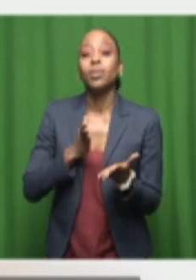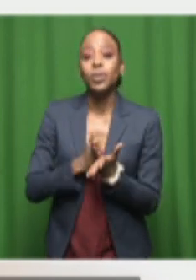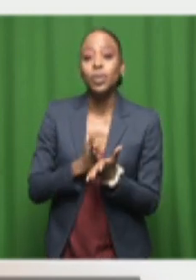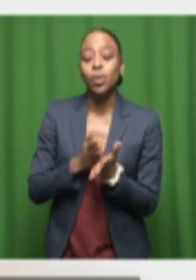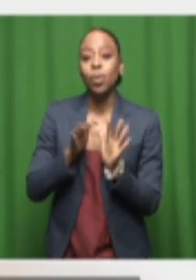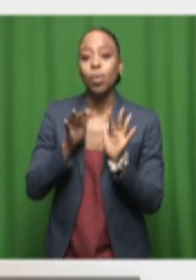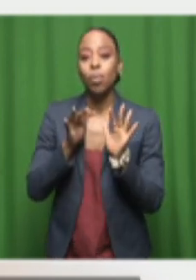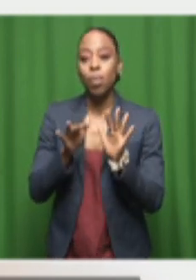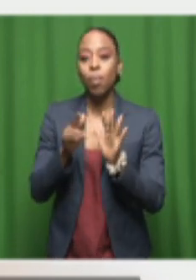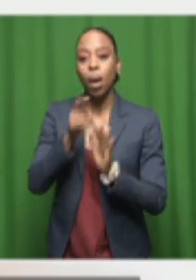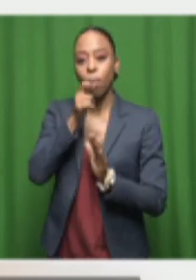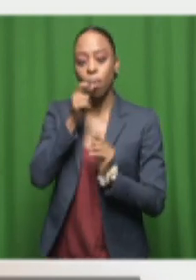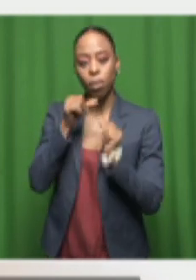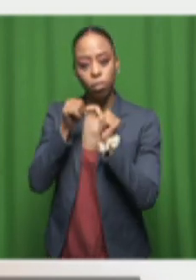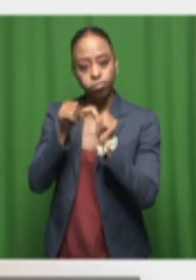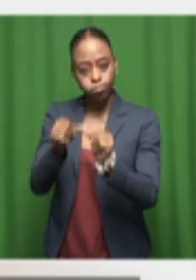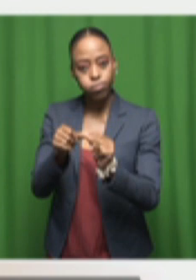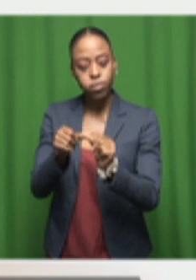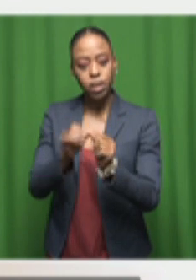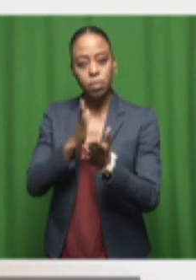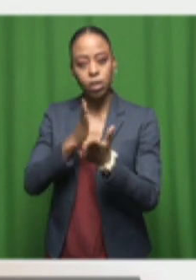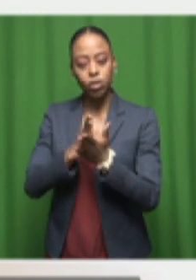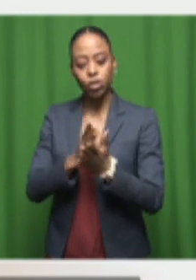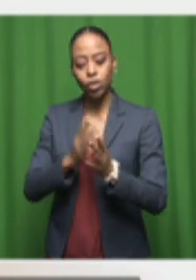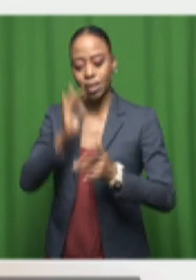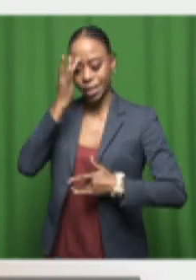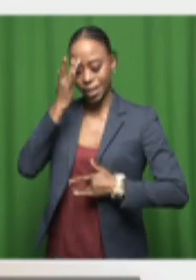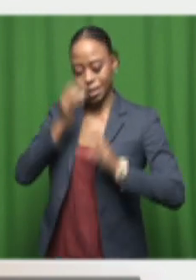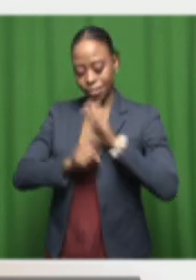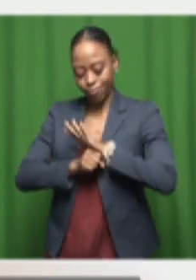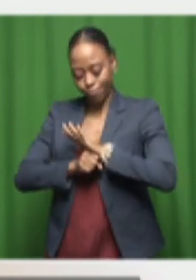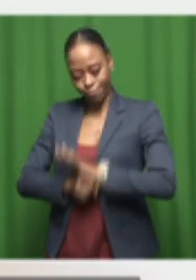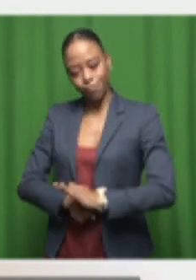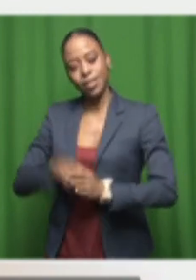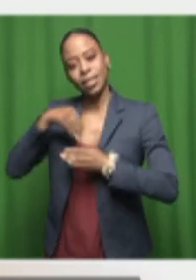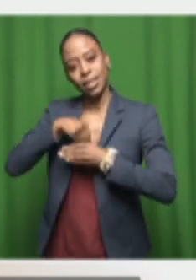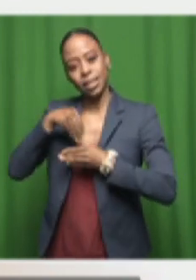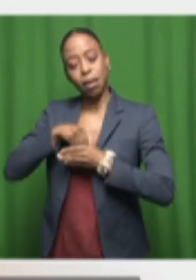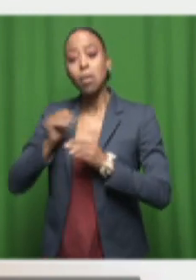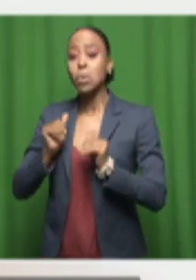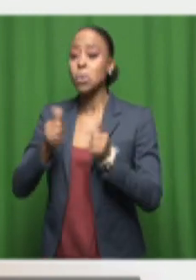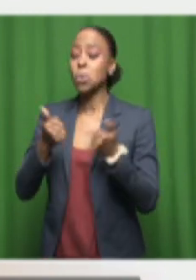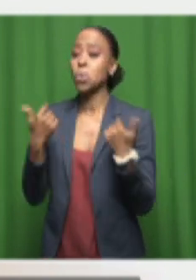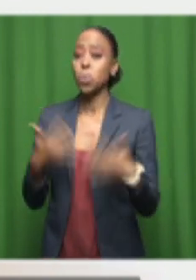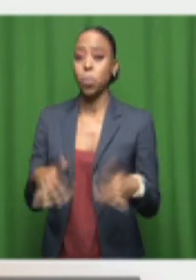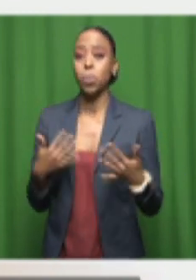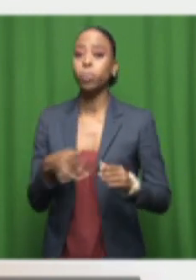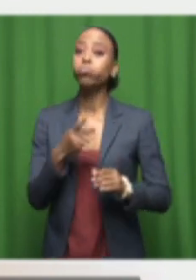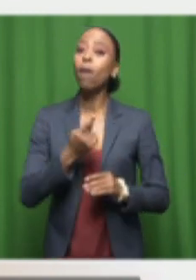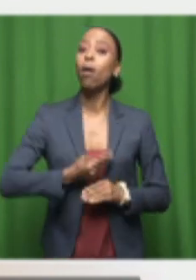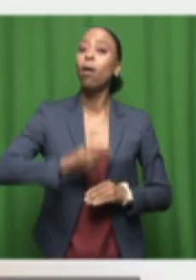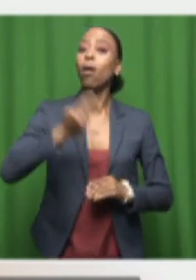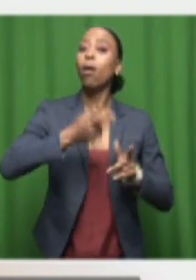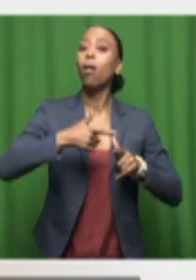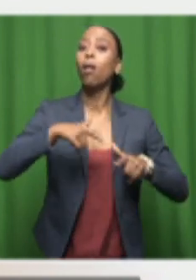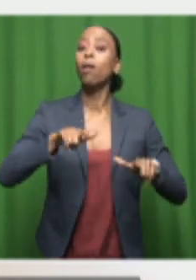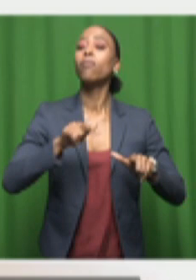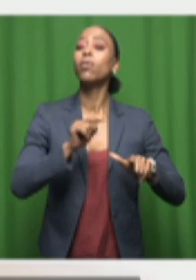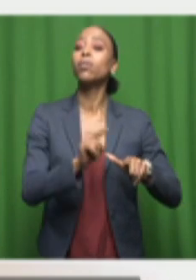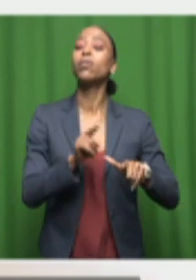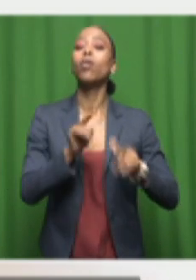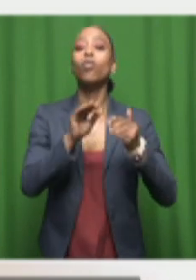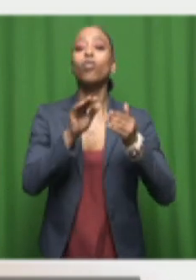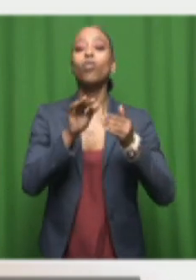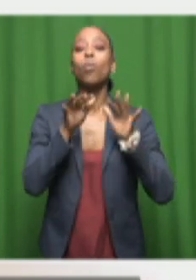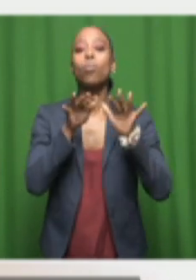maintaining people on treatment and virus suppression has been quite good. That province actually has the highest level of